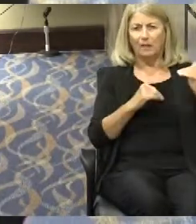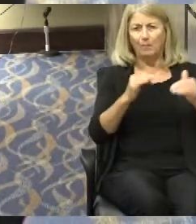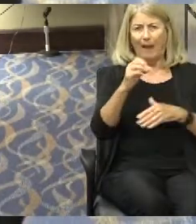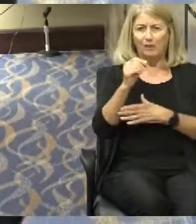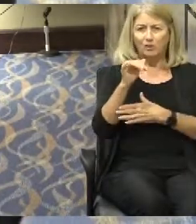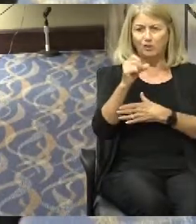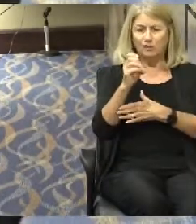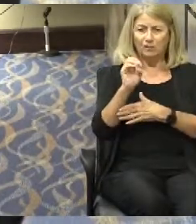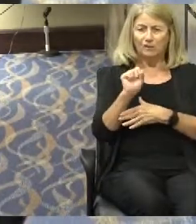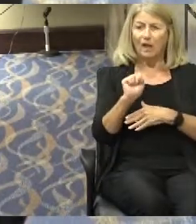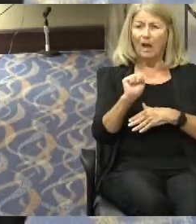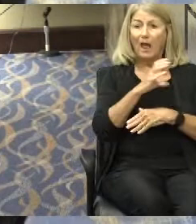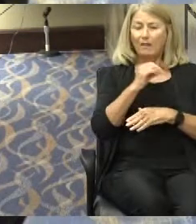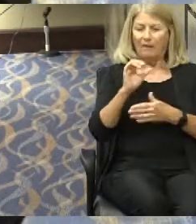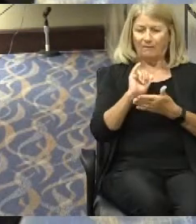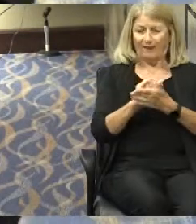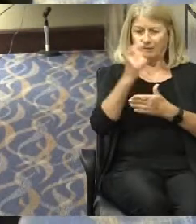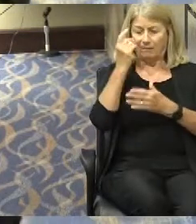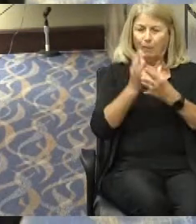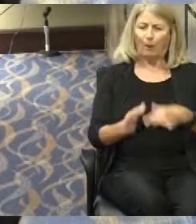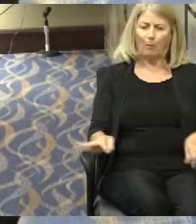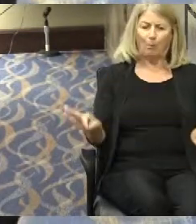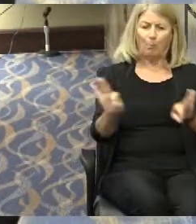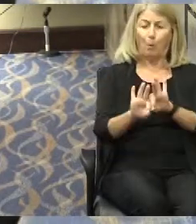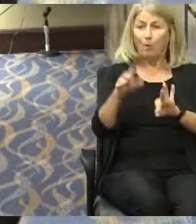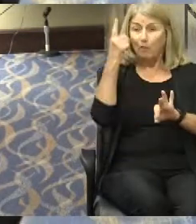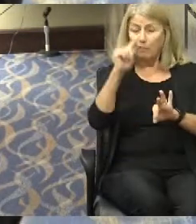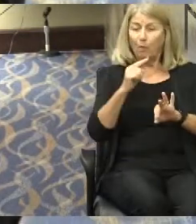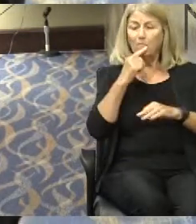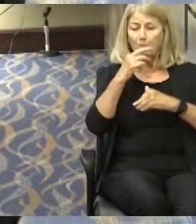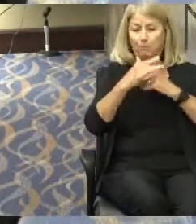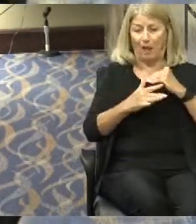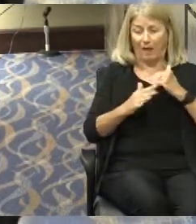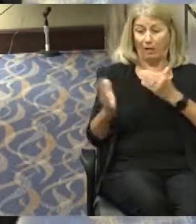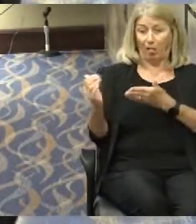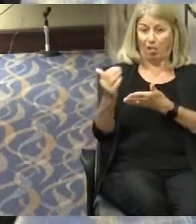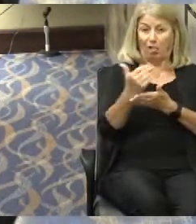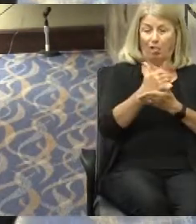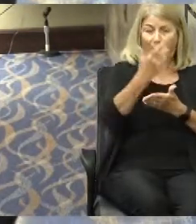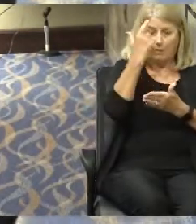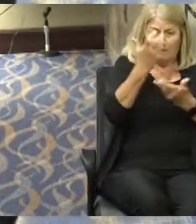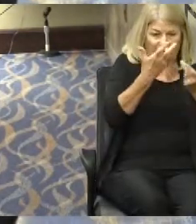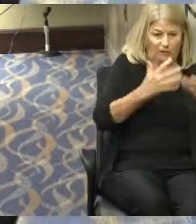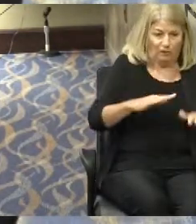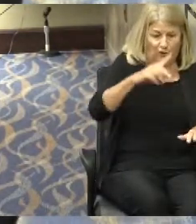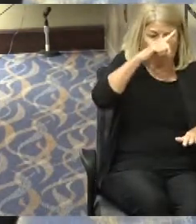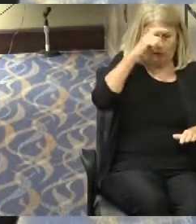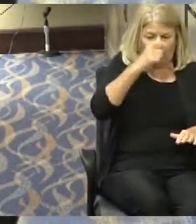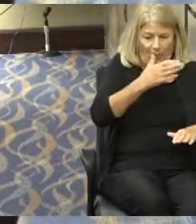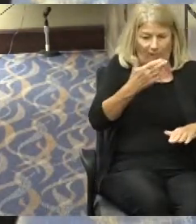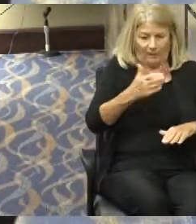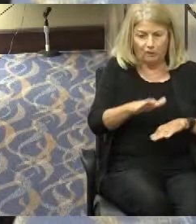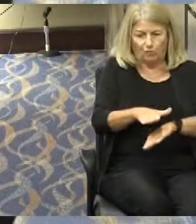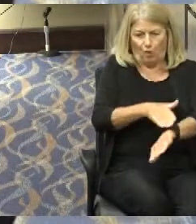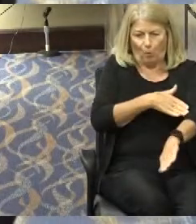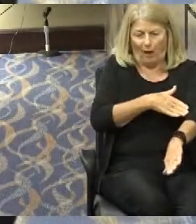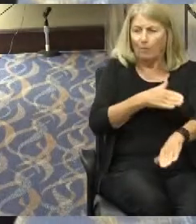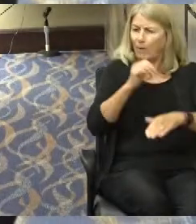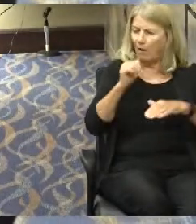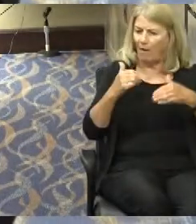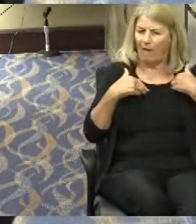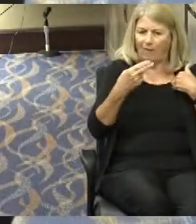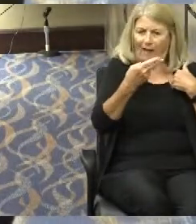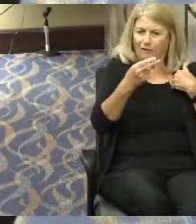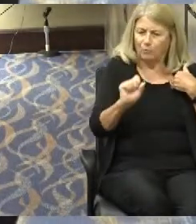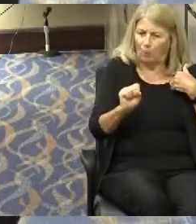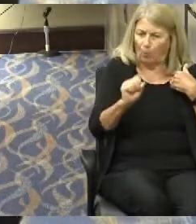for the blood collection because we're coming off of summer, which everything seems to slow down a little. We don't have high school students. Everybody's